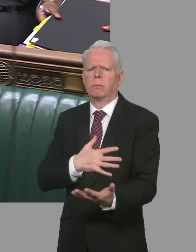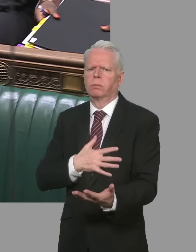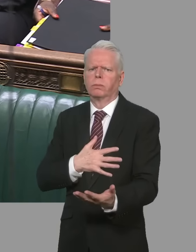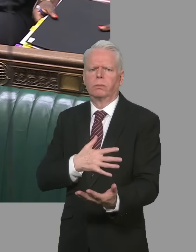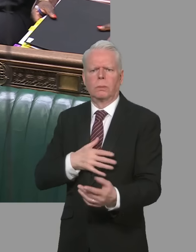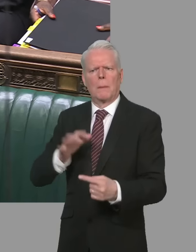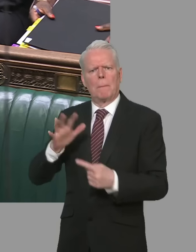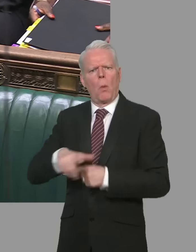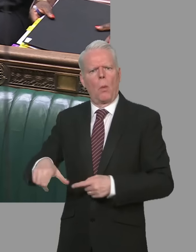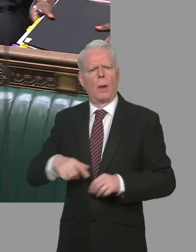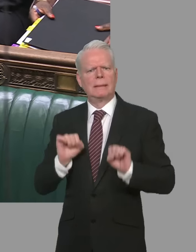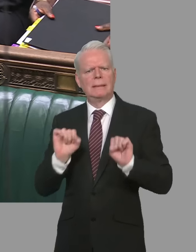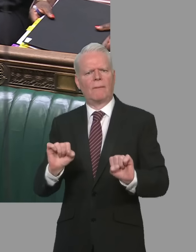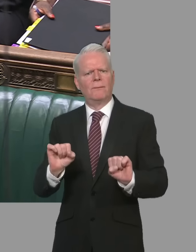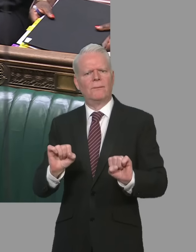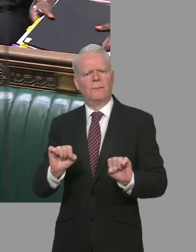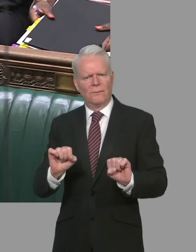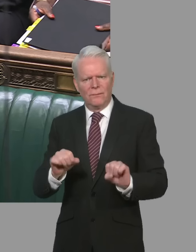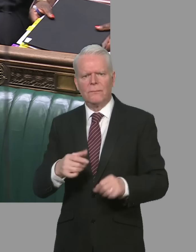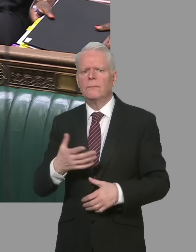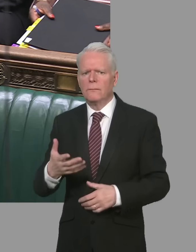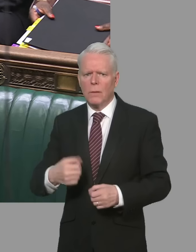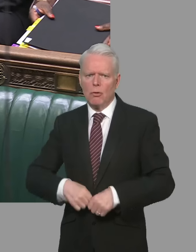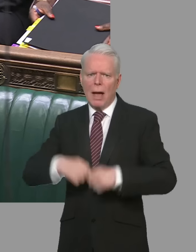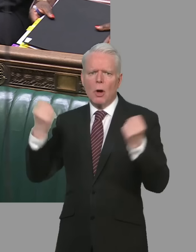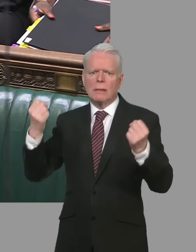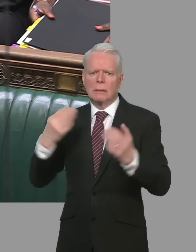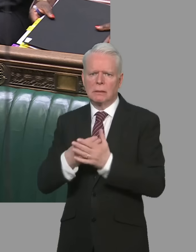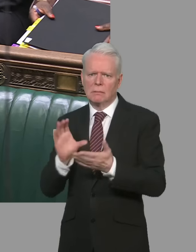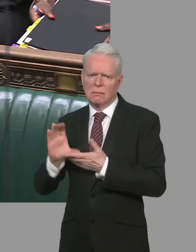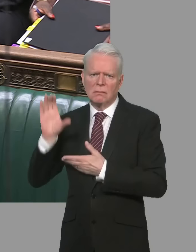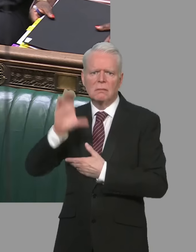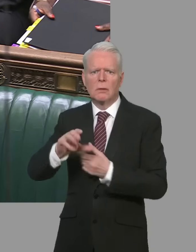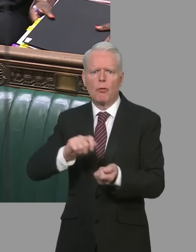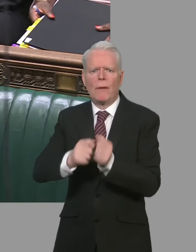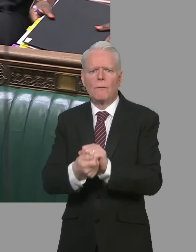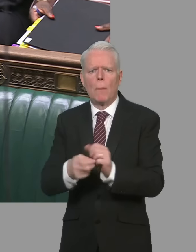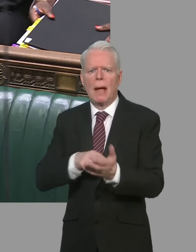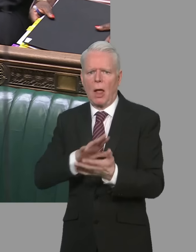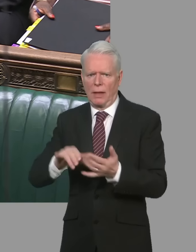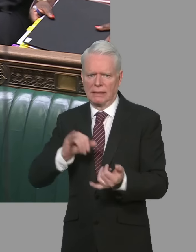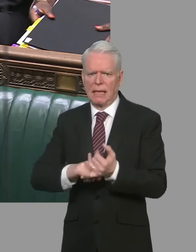gets a meeting with the Minister to discuss his particular care.